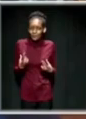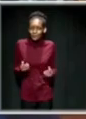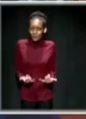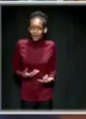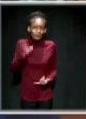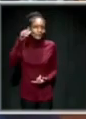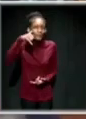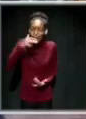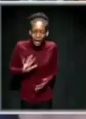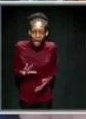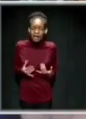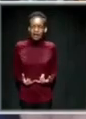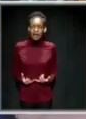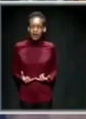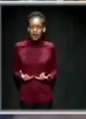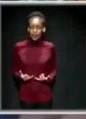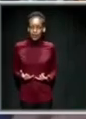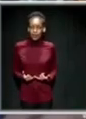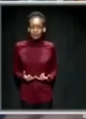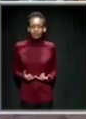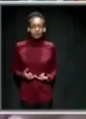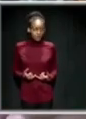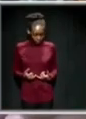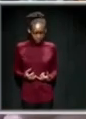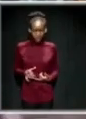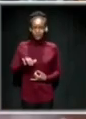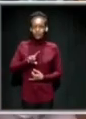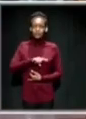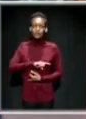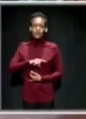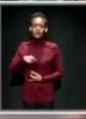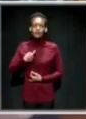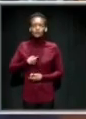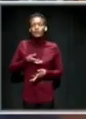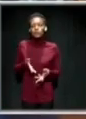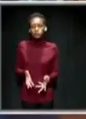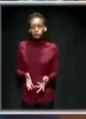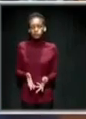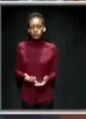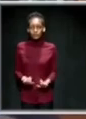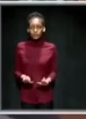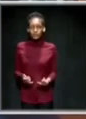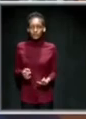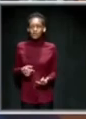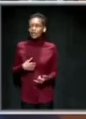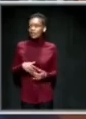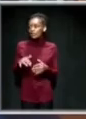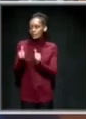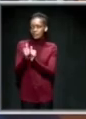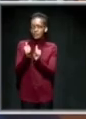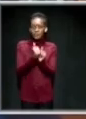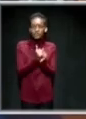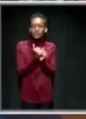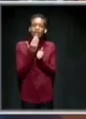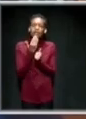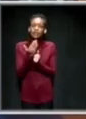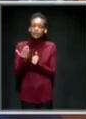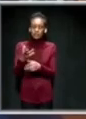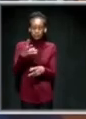tomorrow. And again, that is why we are here today. So thank you to the partners who have come on board.